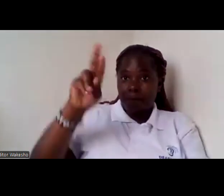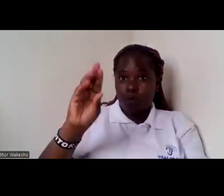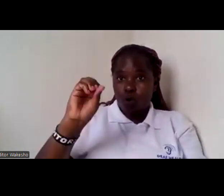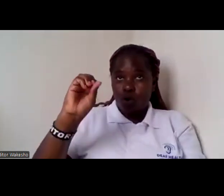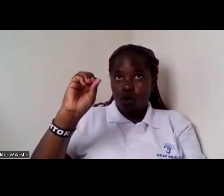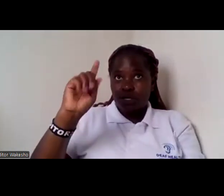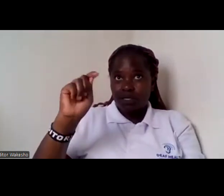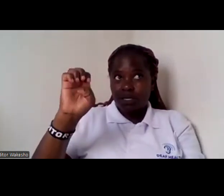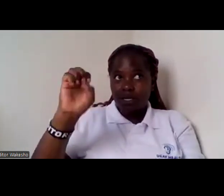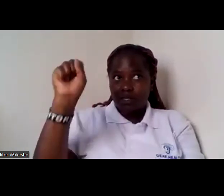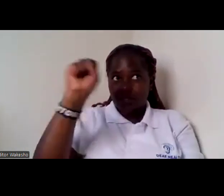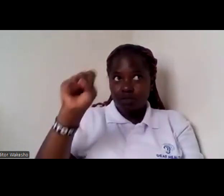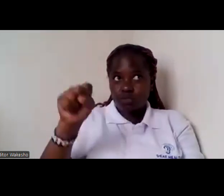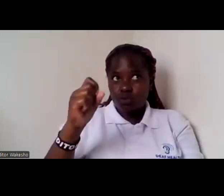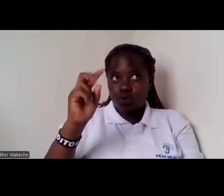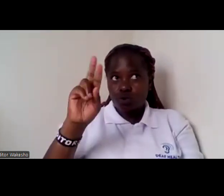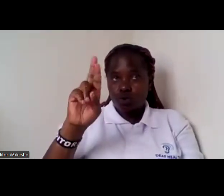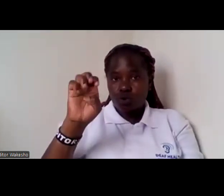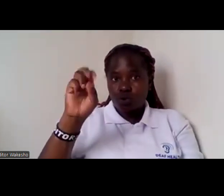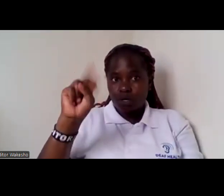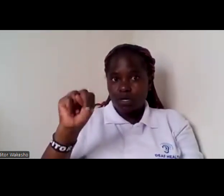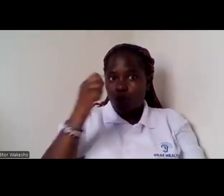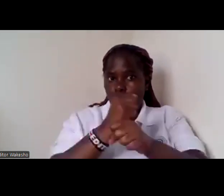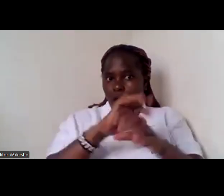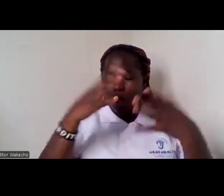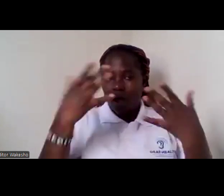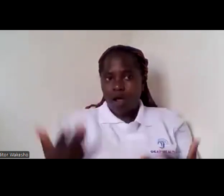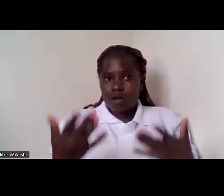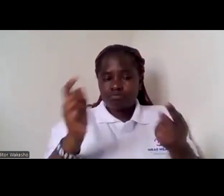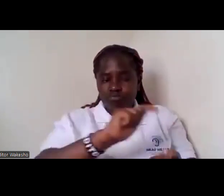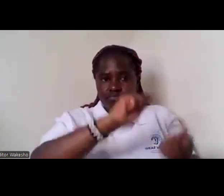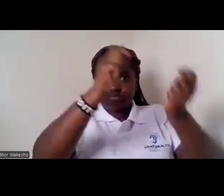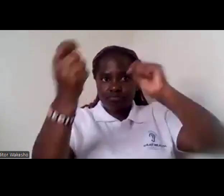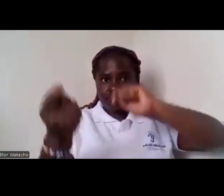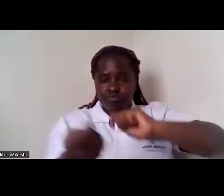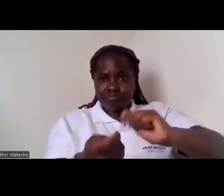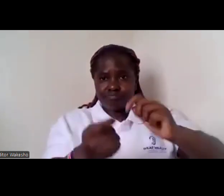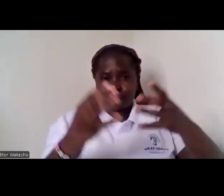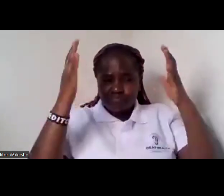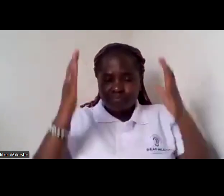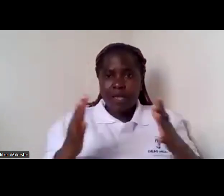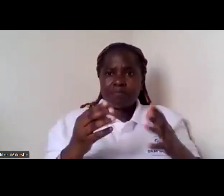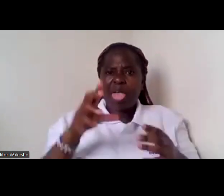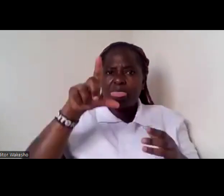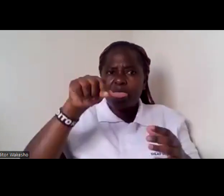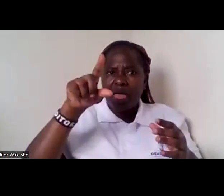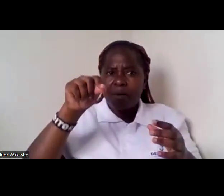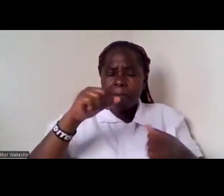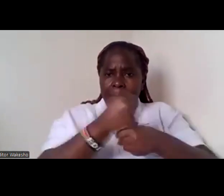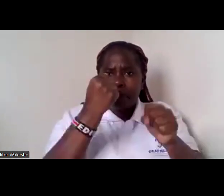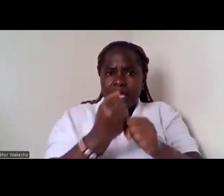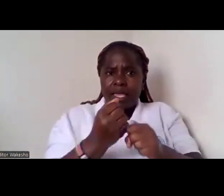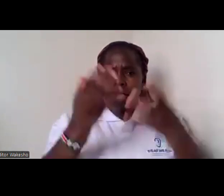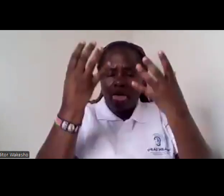How do they work? They work by changing the thickness of the cervical mucus by making it thick so